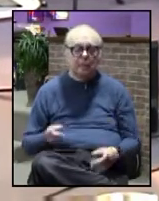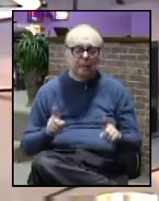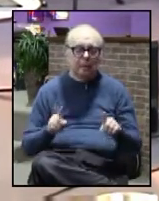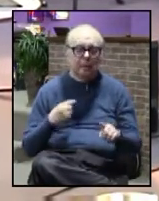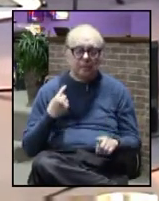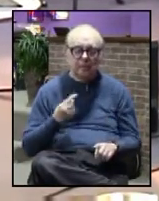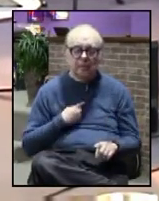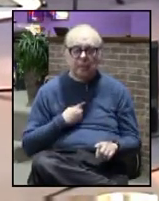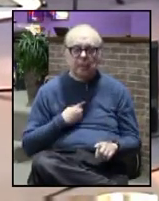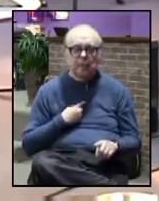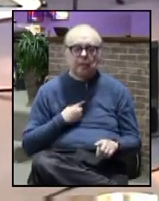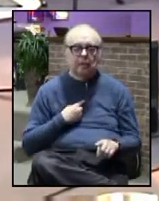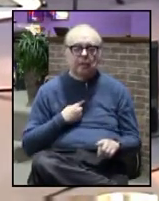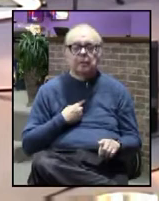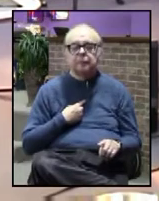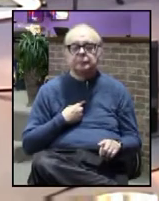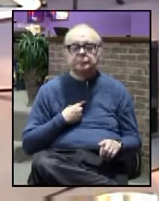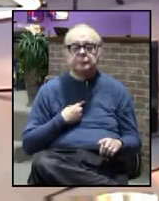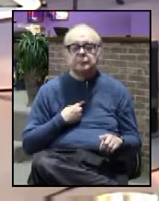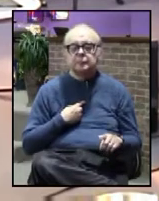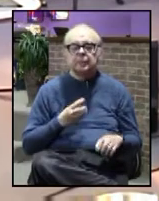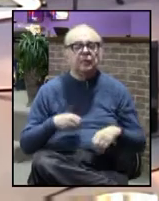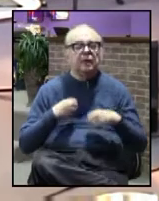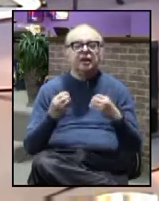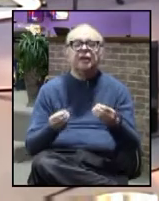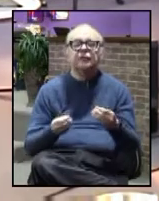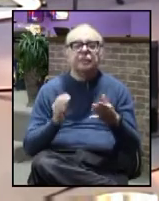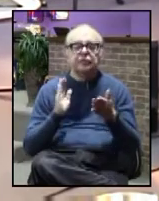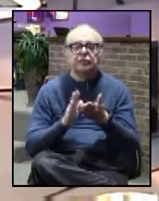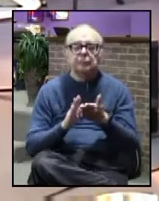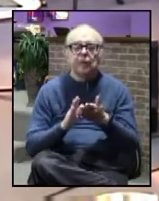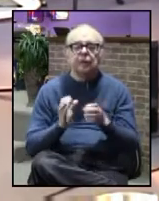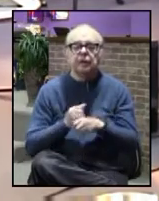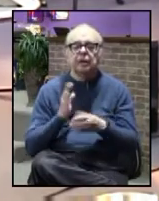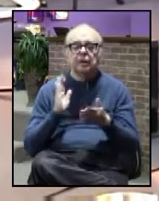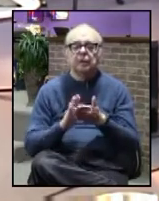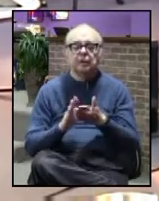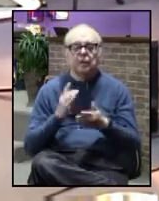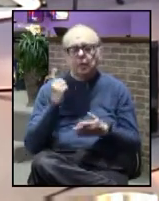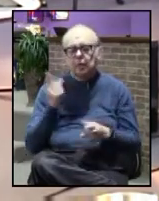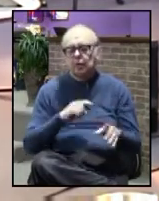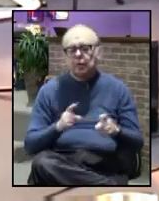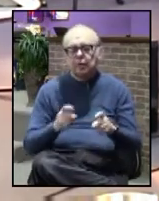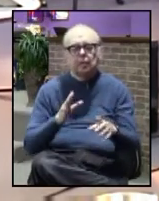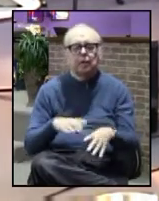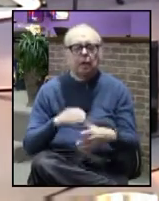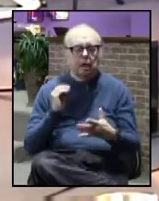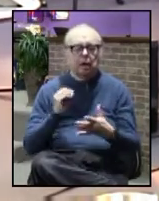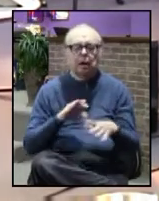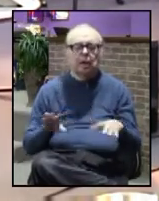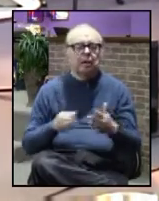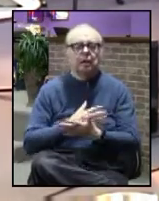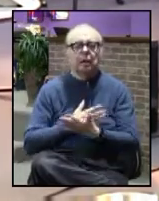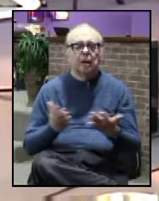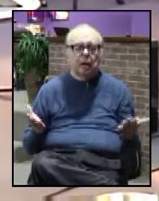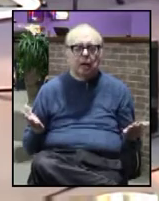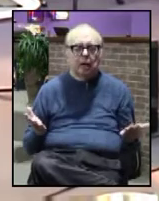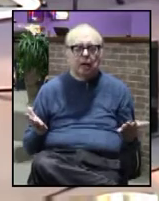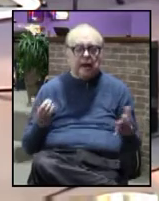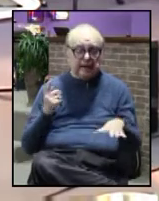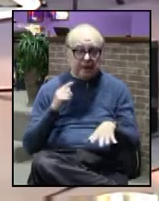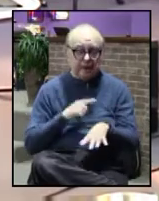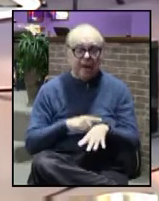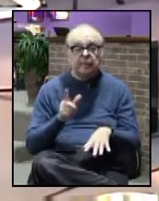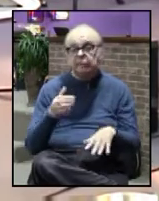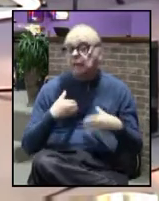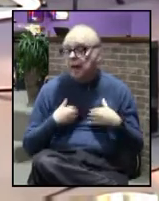When we sow sparingly, we reap sparingly. You know why a lot of you are running around trying to find out how to do everything in the time that you've